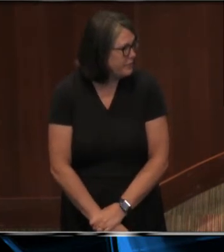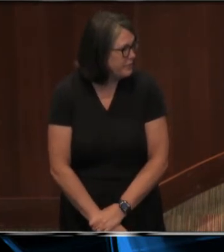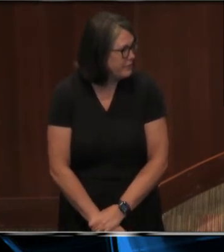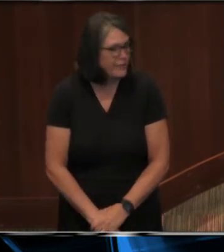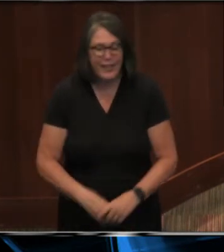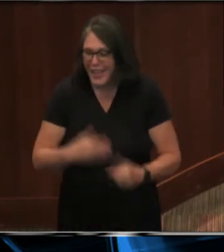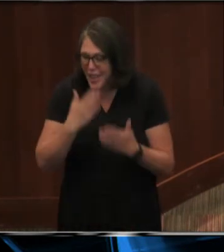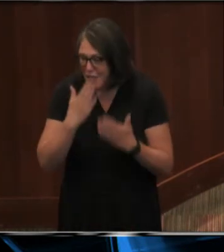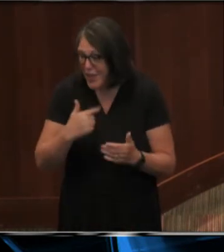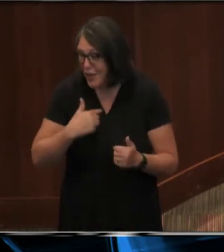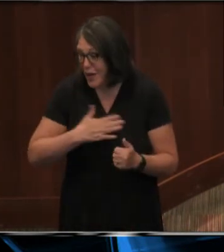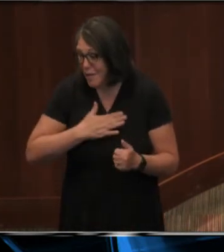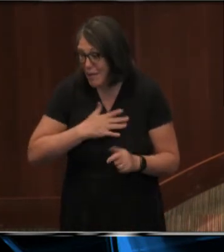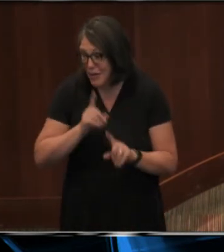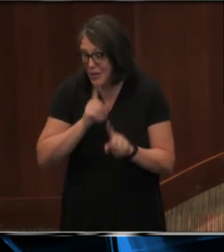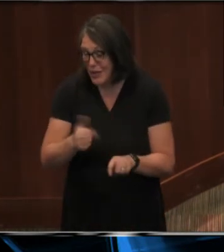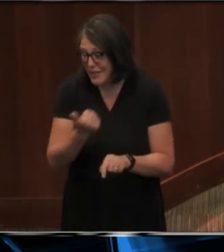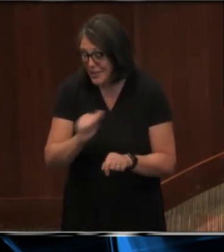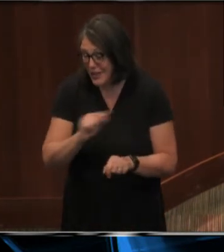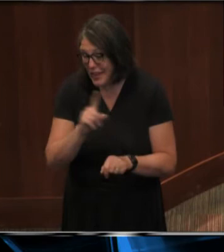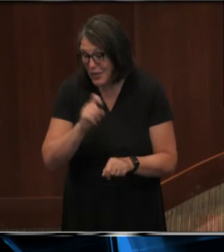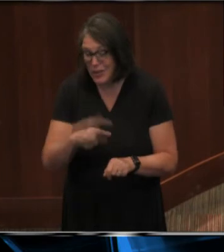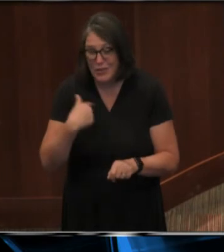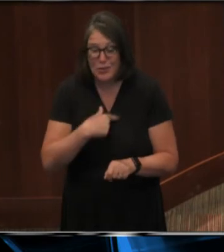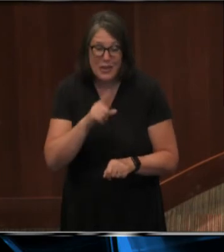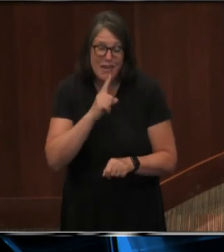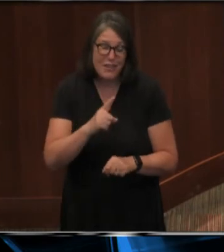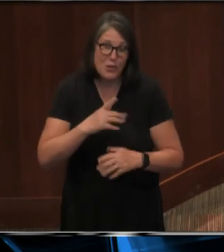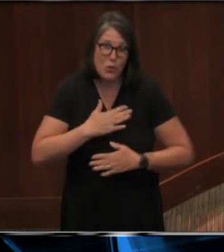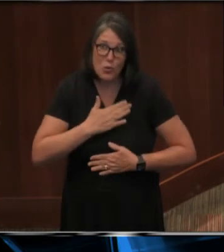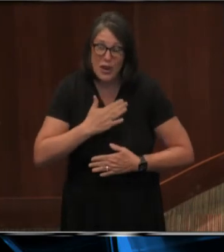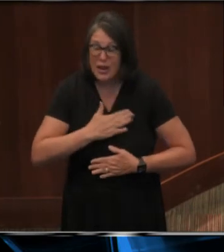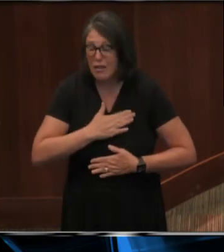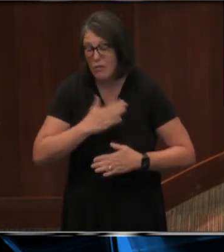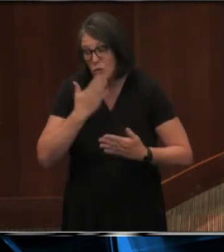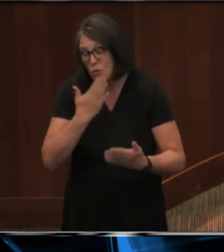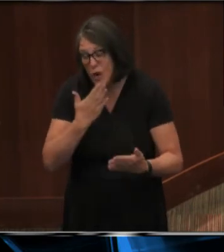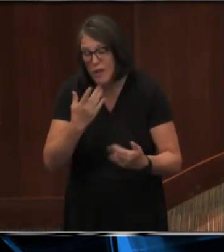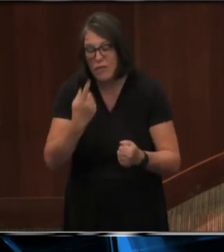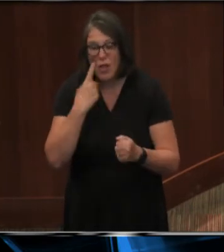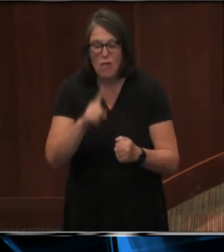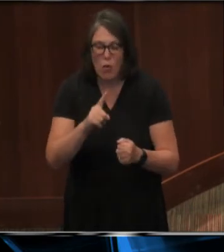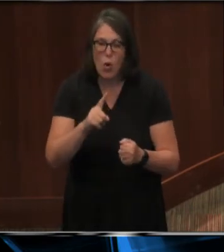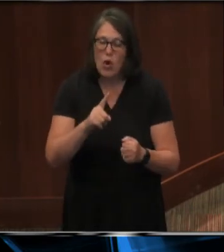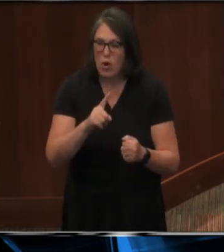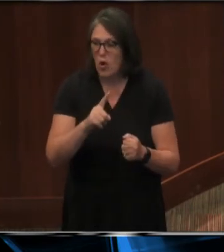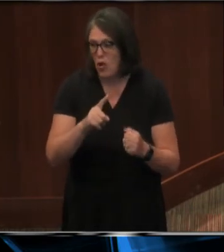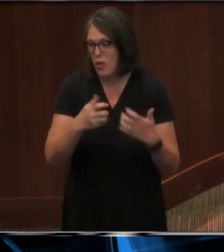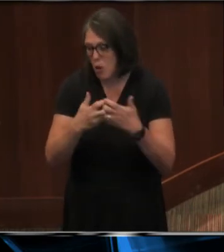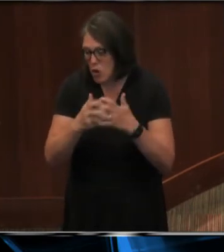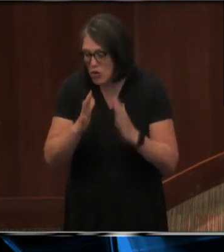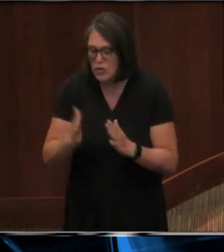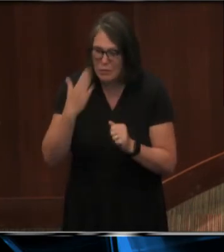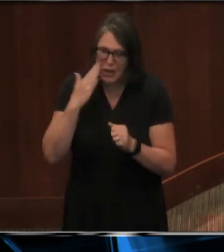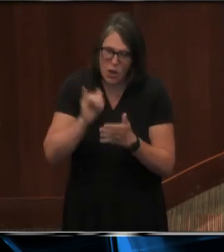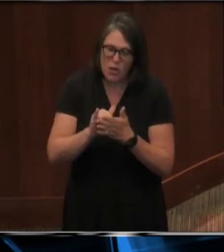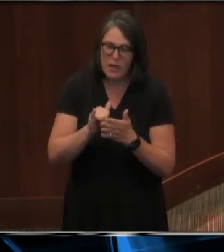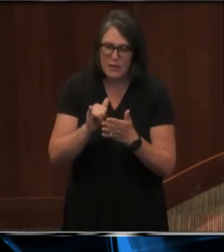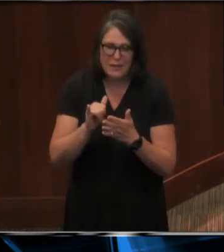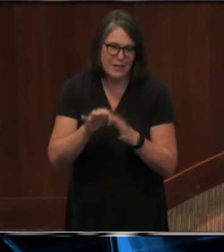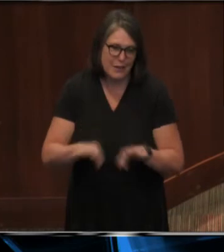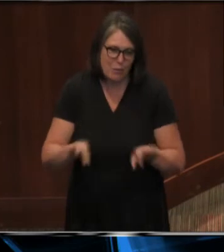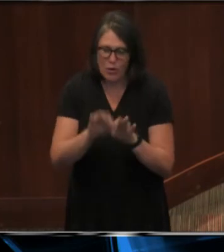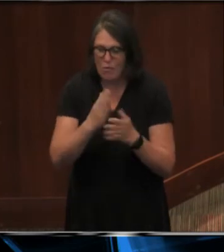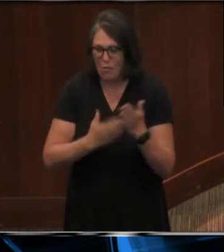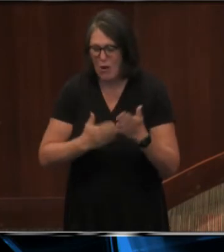So much. I'm happy to answer any questions as well. We are so grateful for those partnerships and recognize that economic health is a key component of public health in our